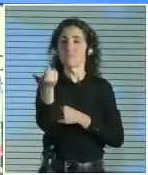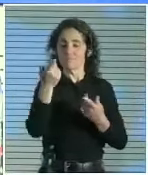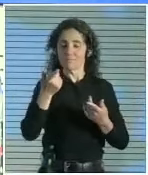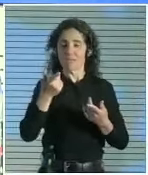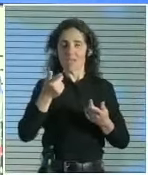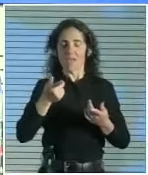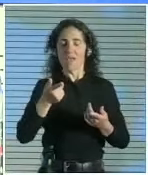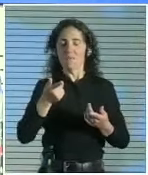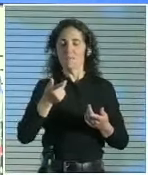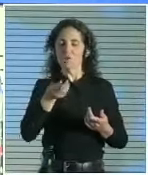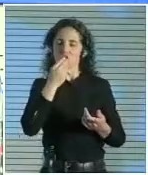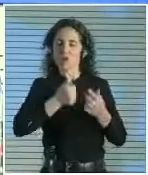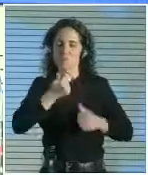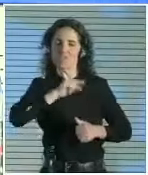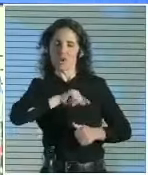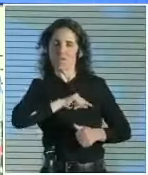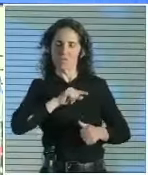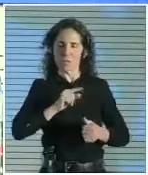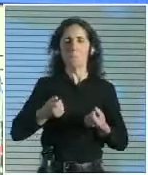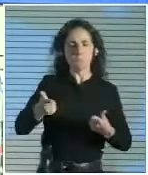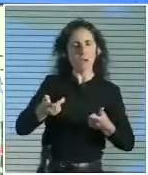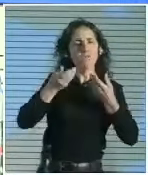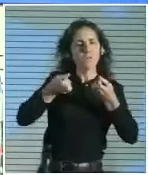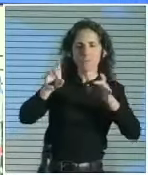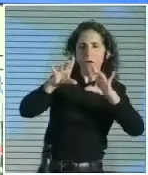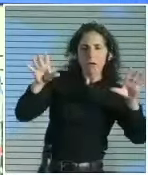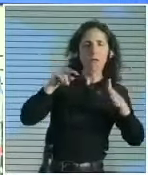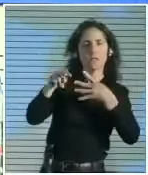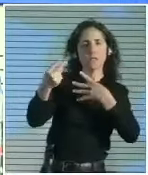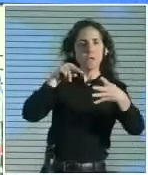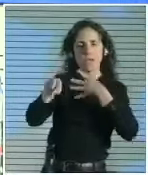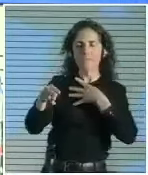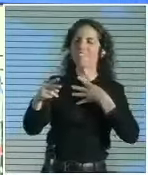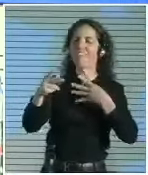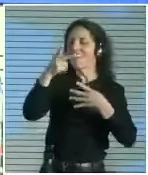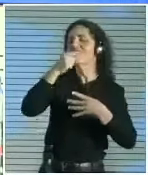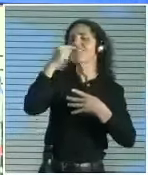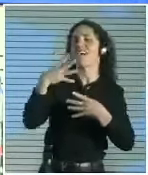to understand information that if they would like to travel in a more sustainable way, they can do so.